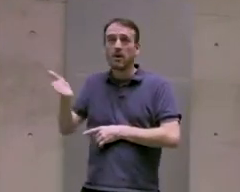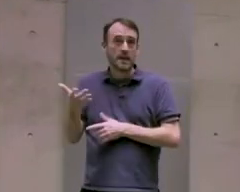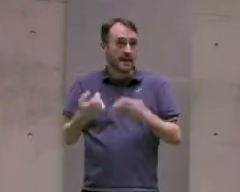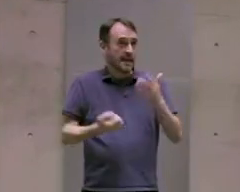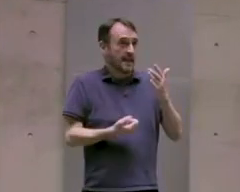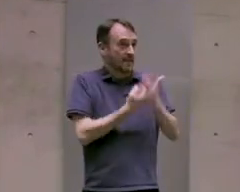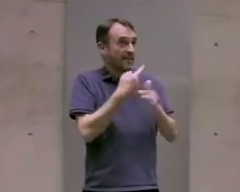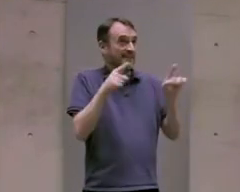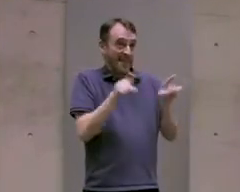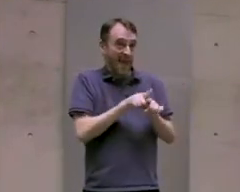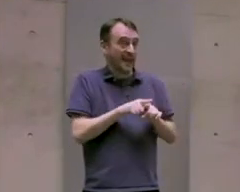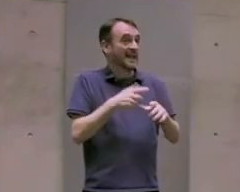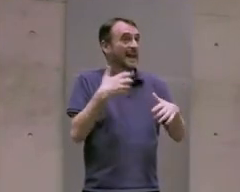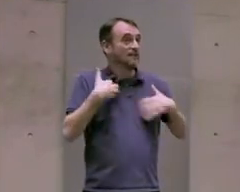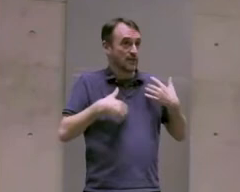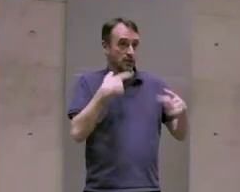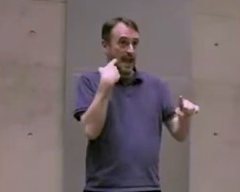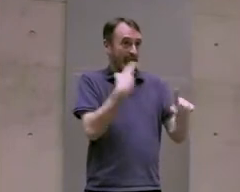steam.